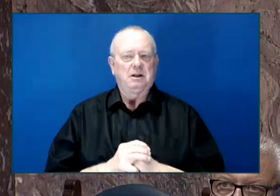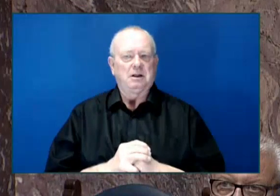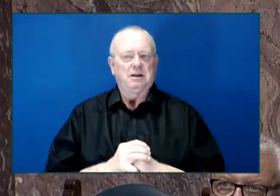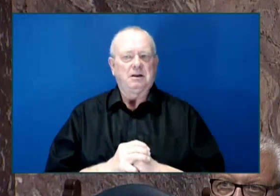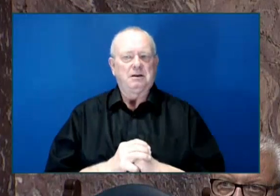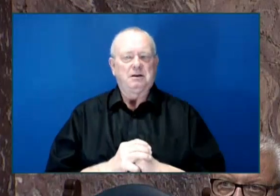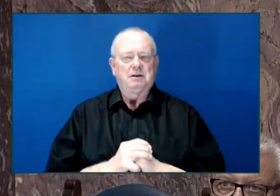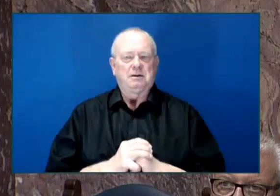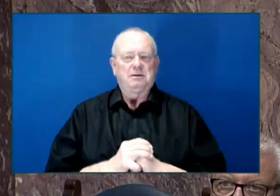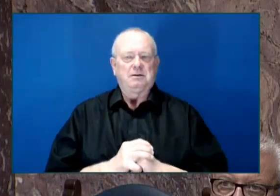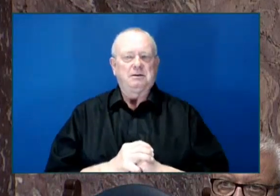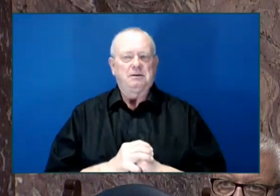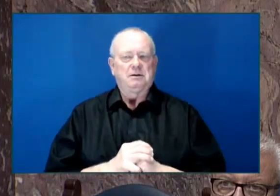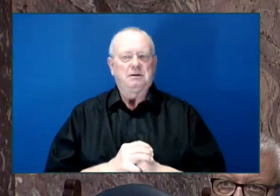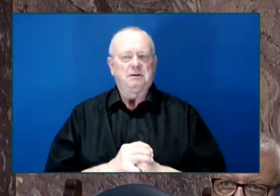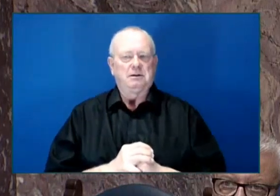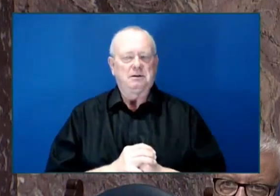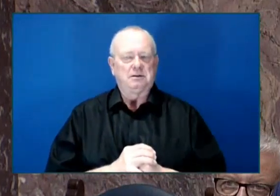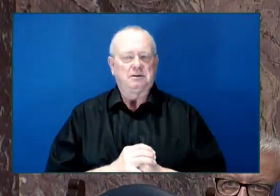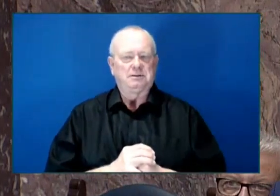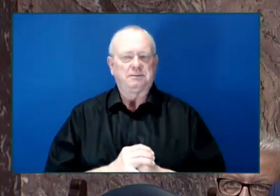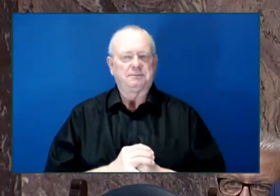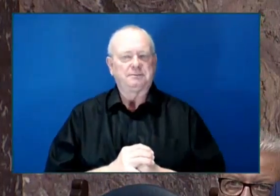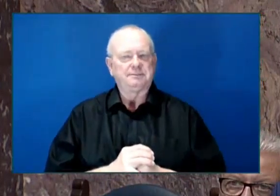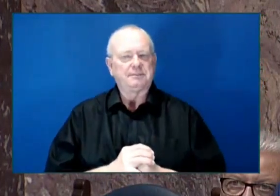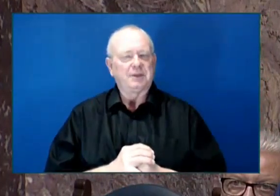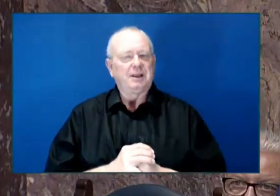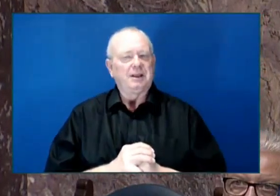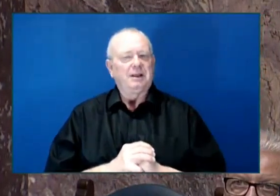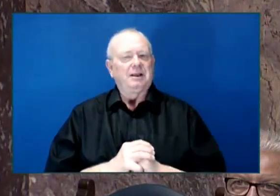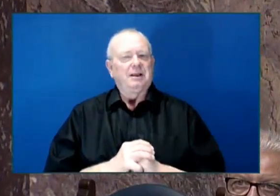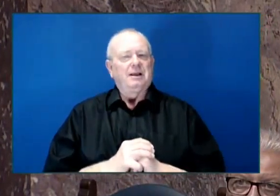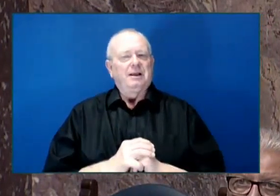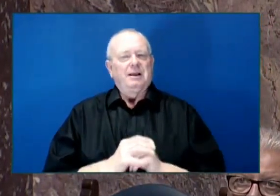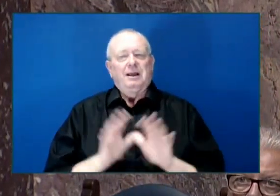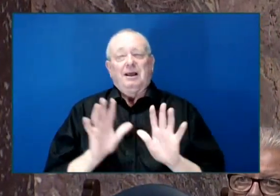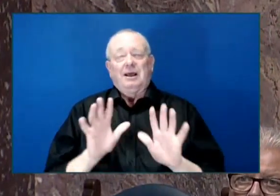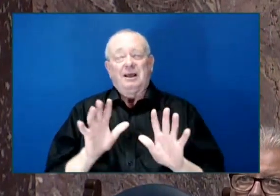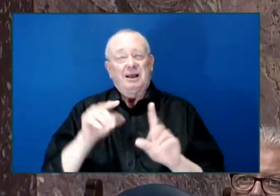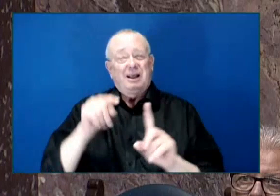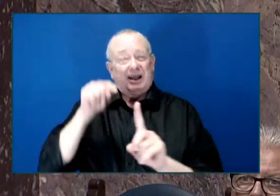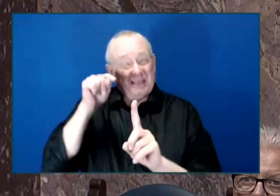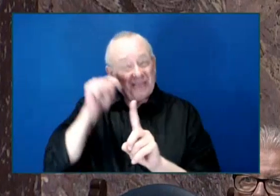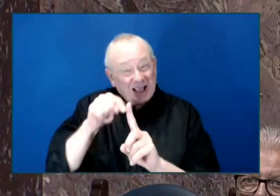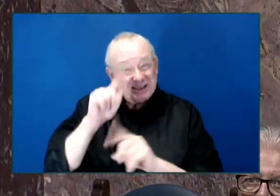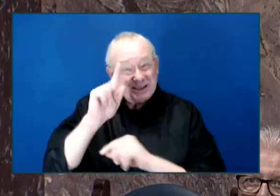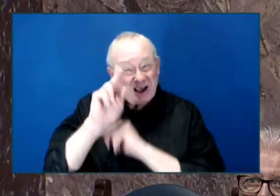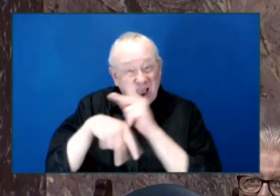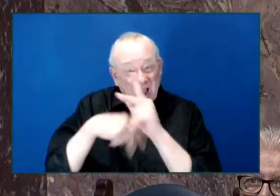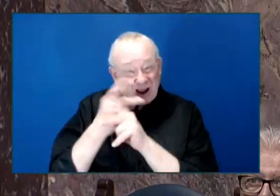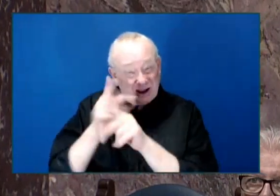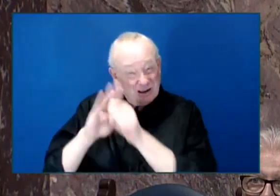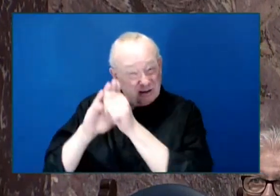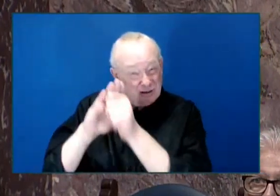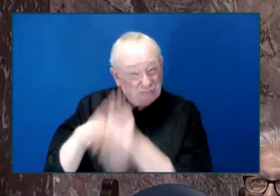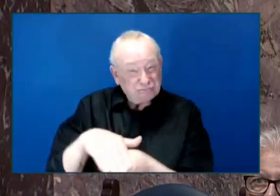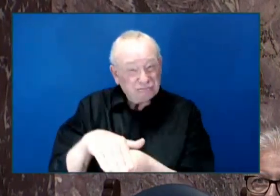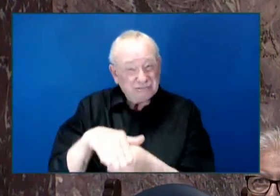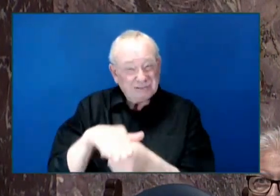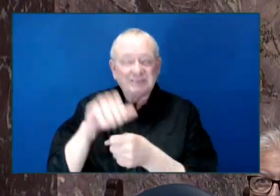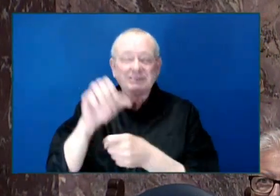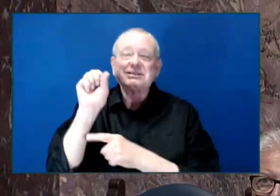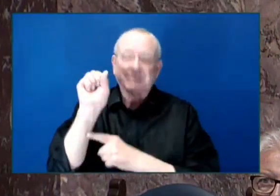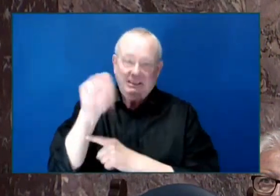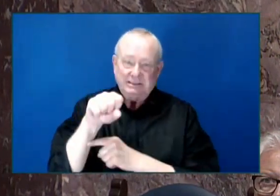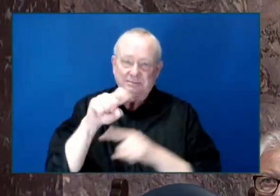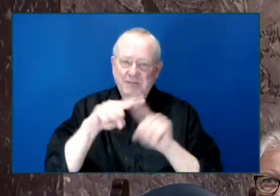But, Mr. Speaker, it's not just these types of things that this government wants to quash. We heard 2 months ago that the